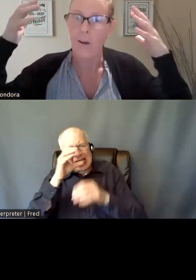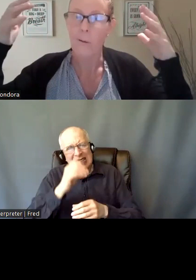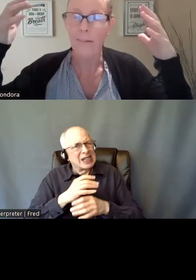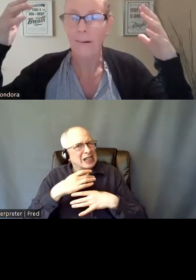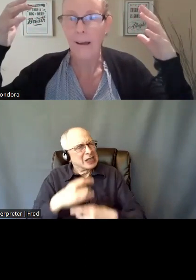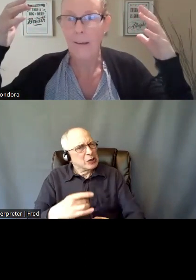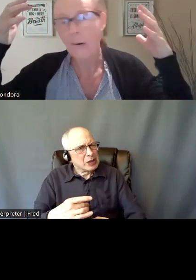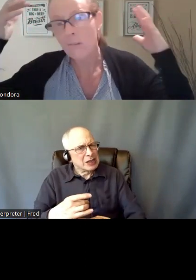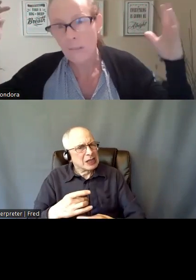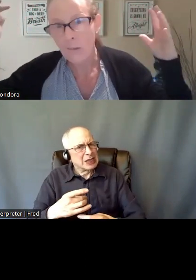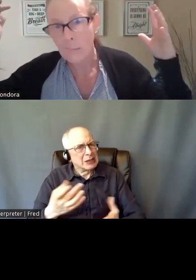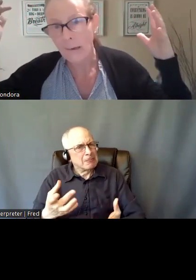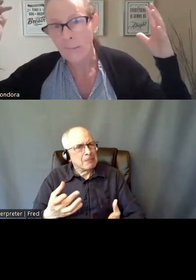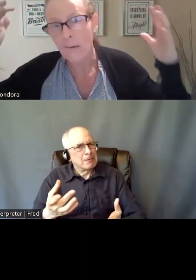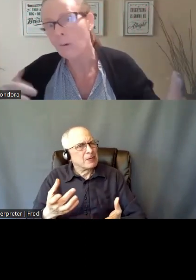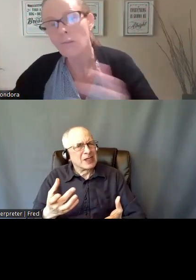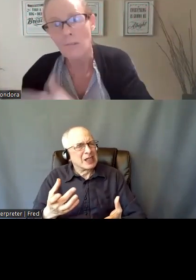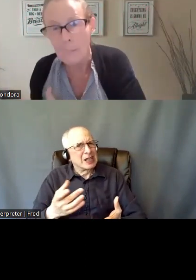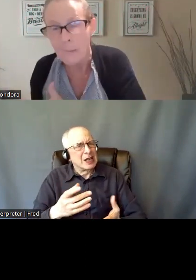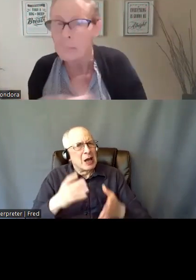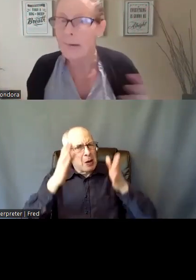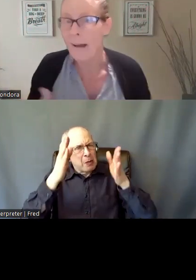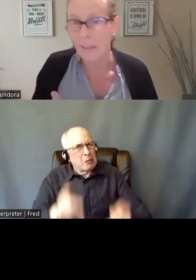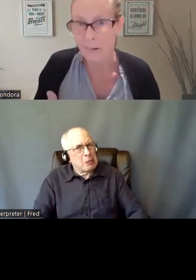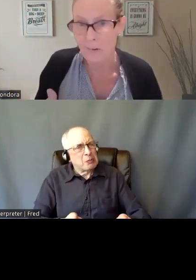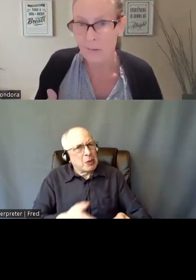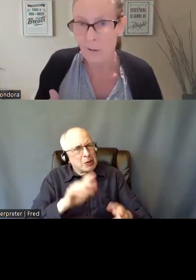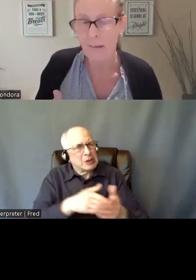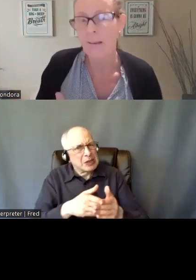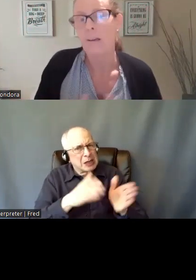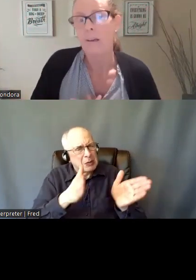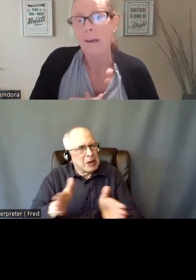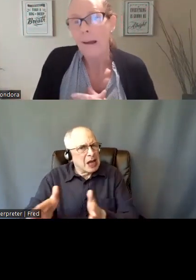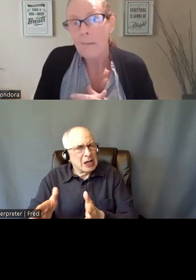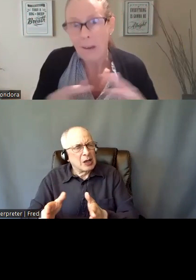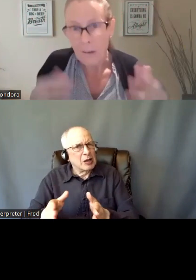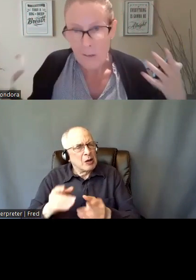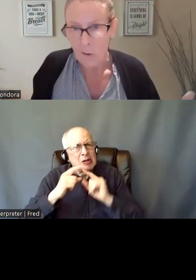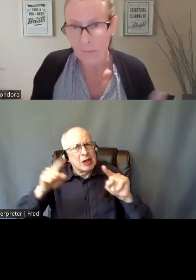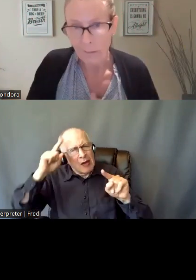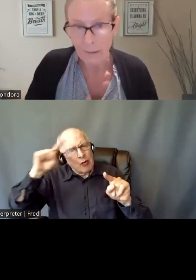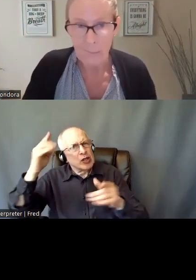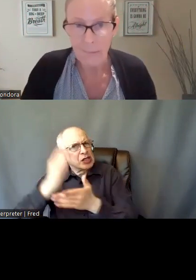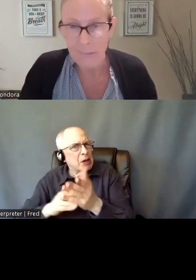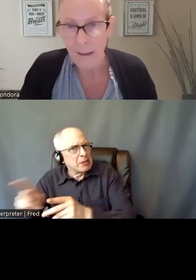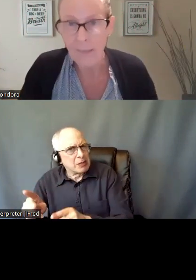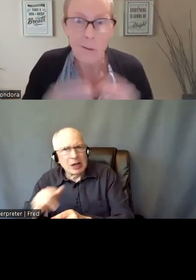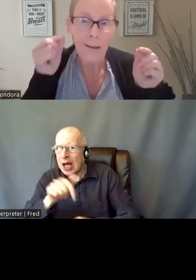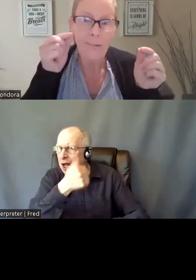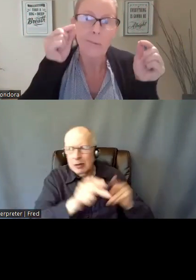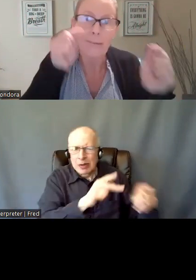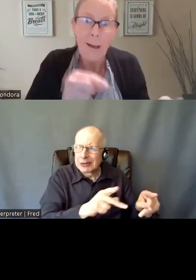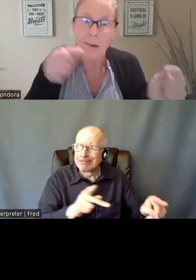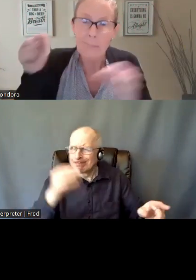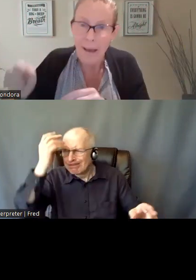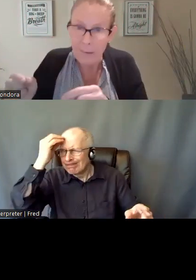questioning whether or not person-centered planning maybe works for some people, but not others, okay? And I would encourage all of you to think about the fact that while we